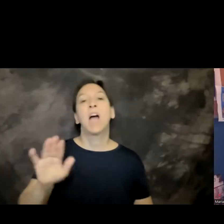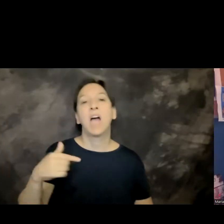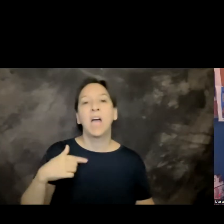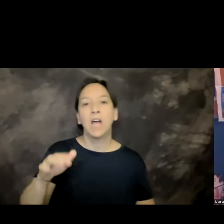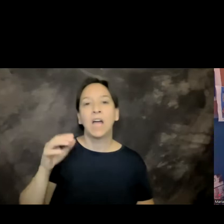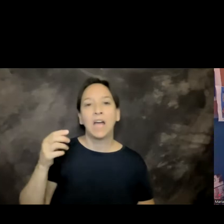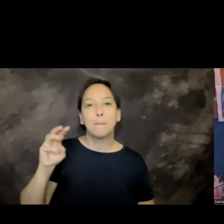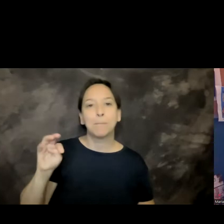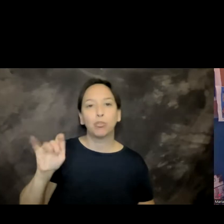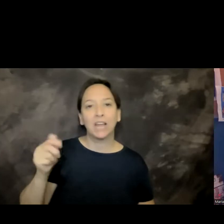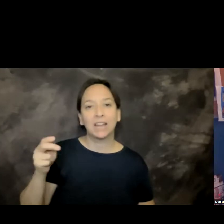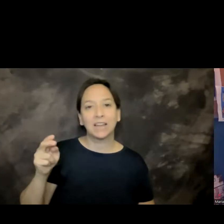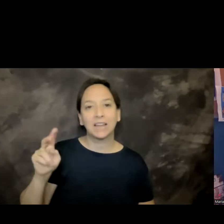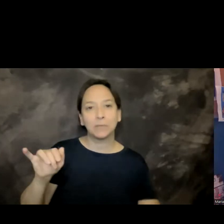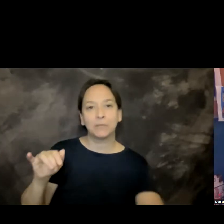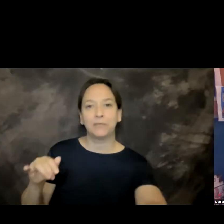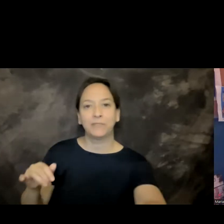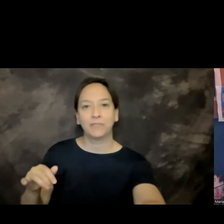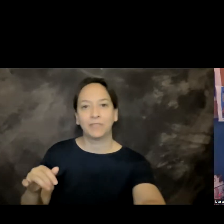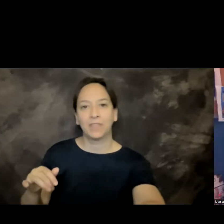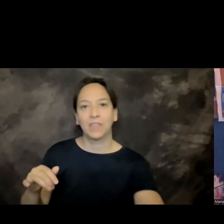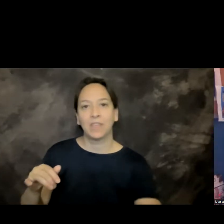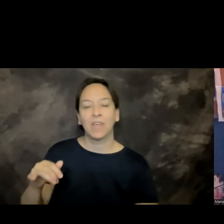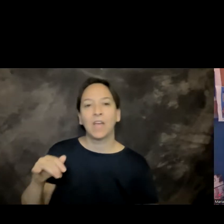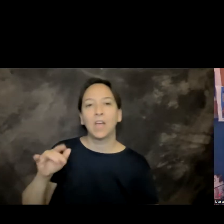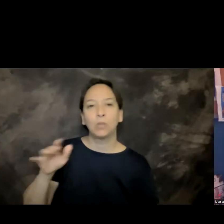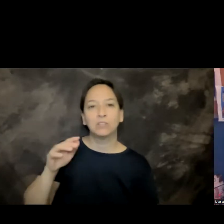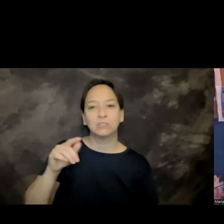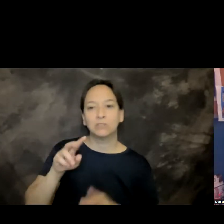for those of you who asked about the call center. The number is